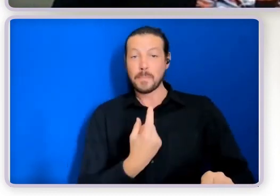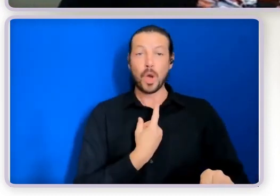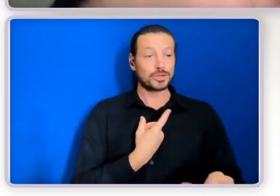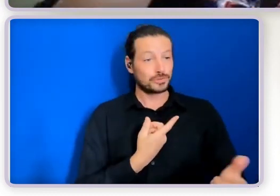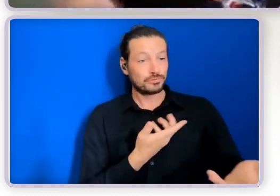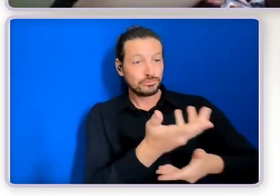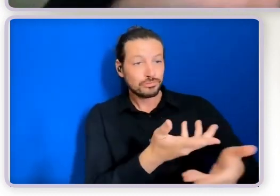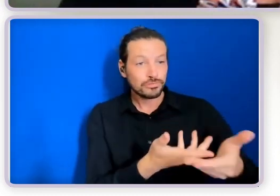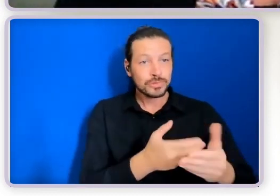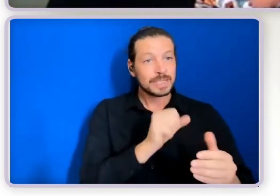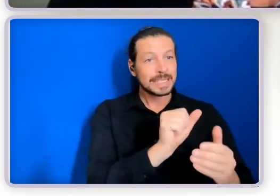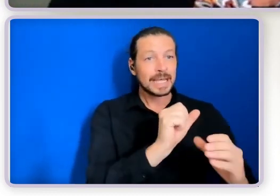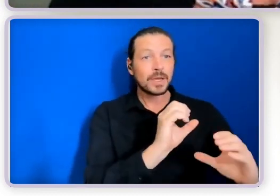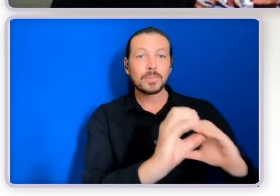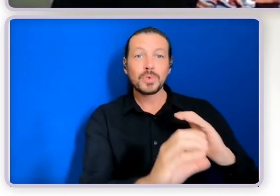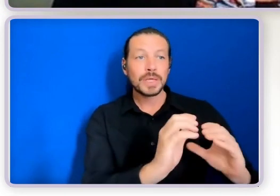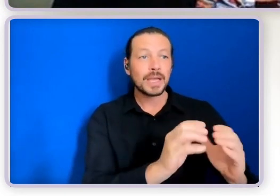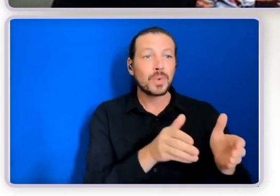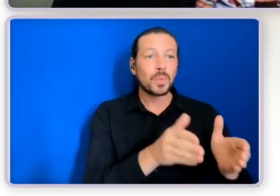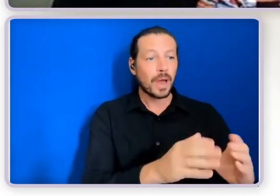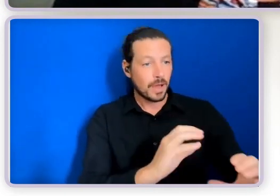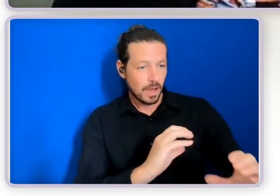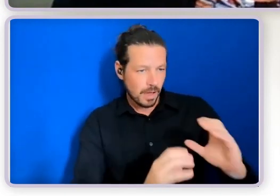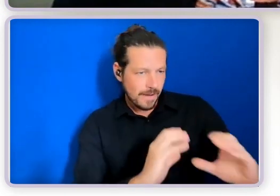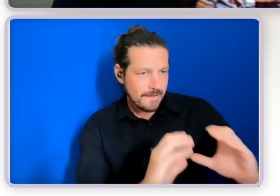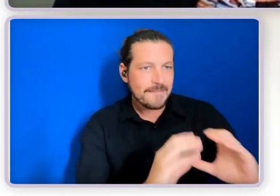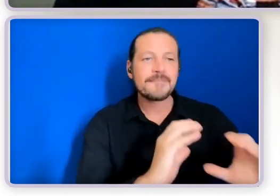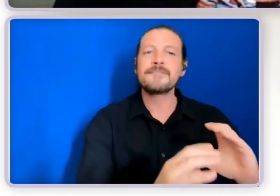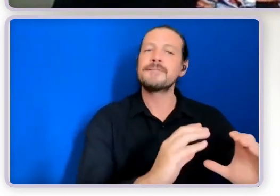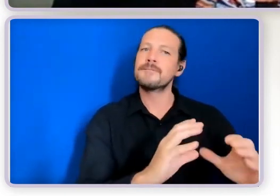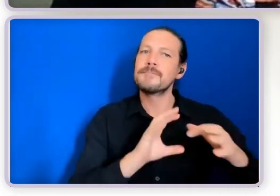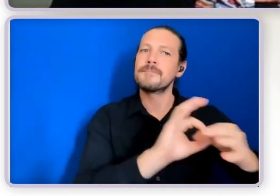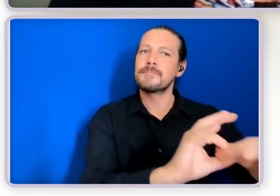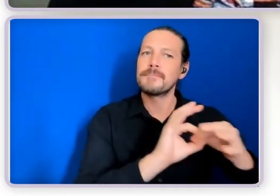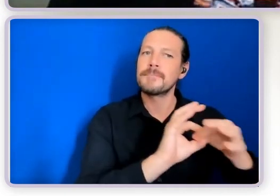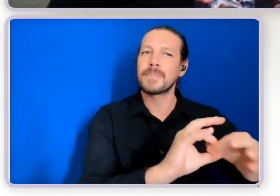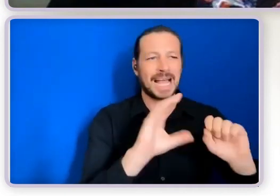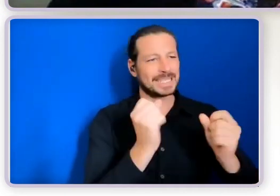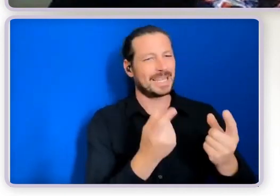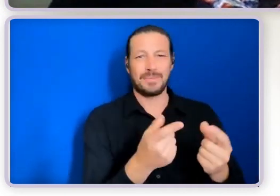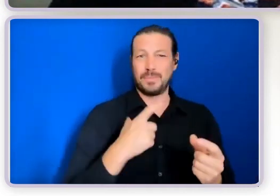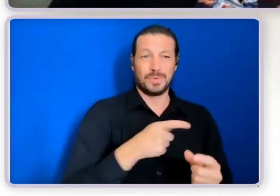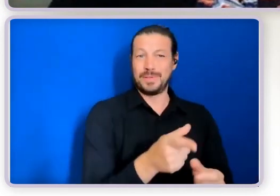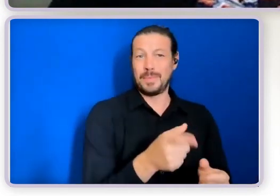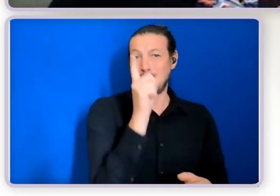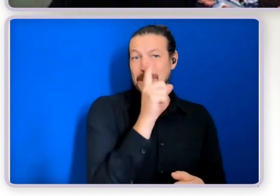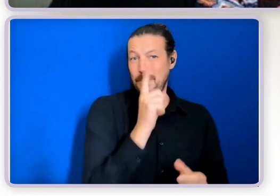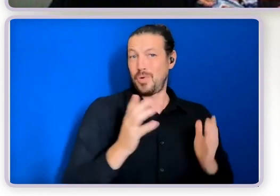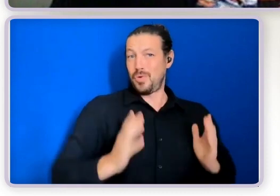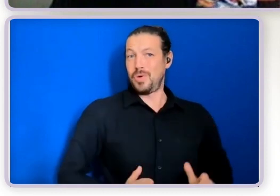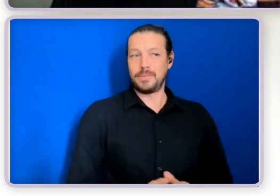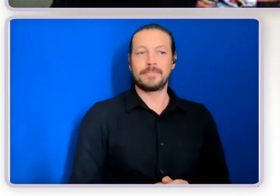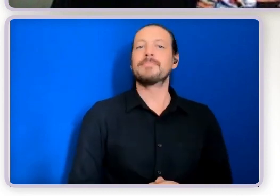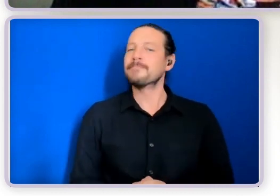and engaging with them on that level as well to just understand them as people. Yeah, and America is way ahead of us,